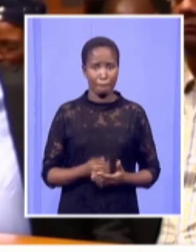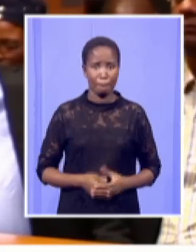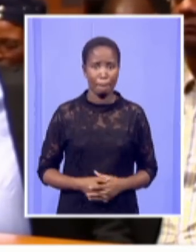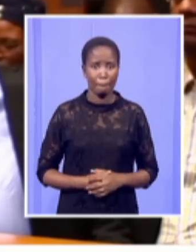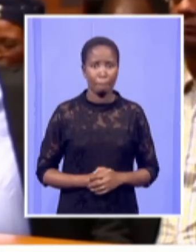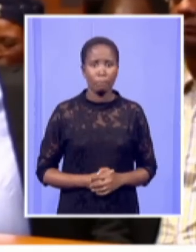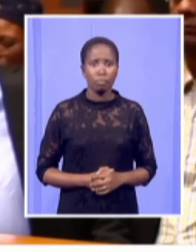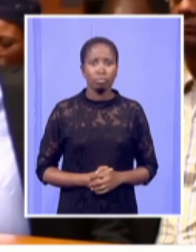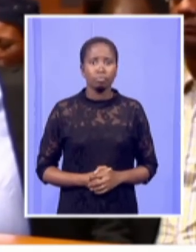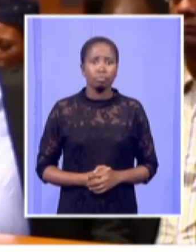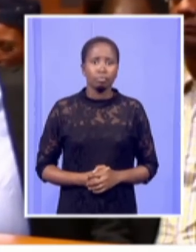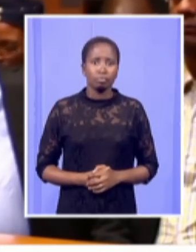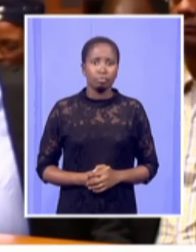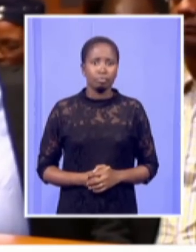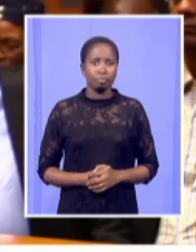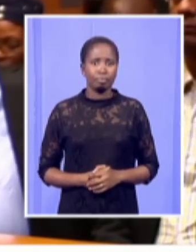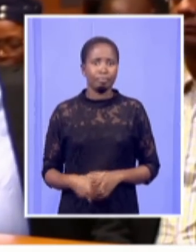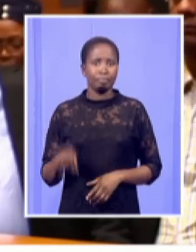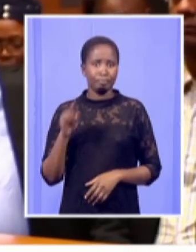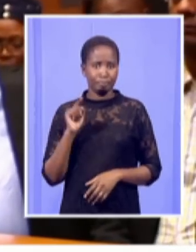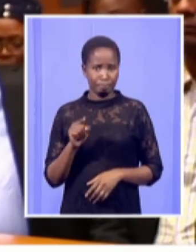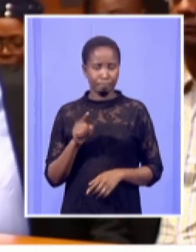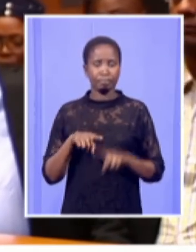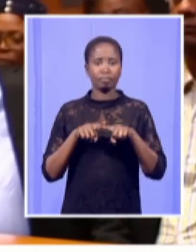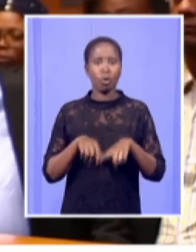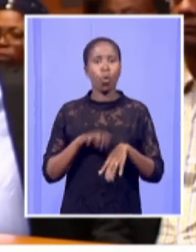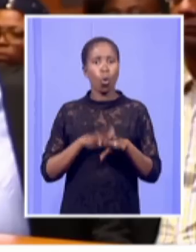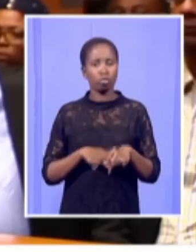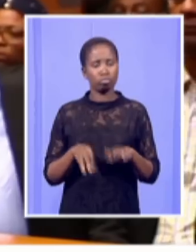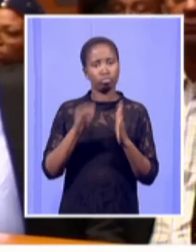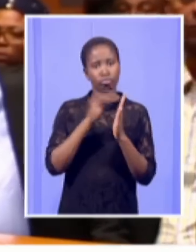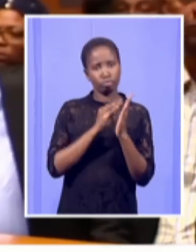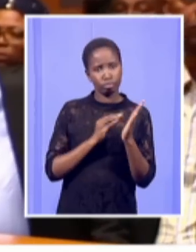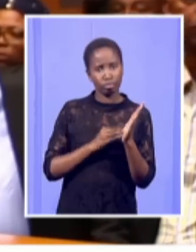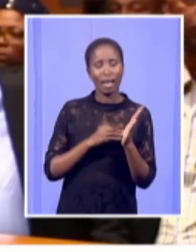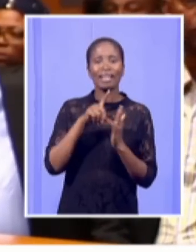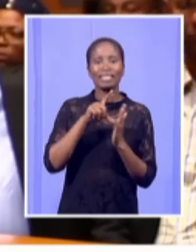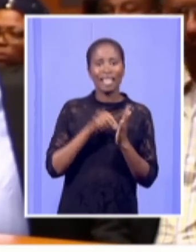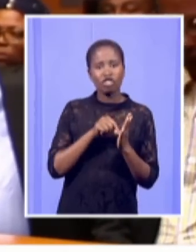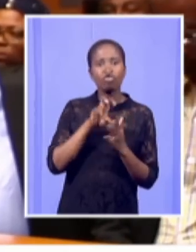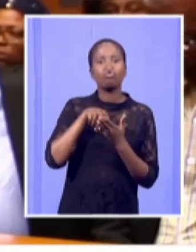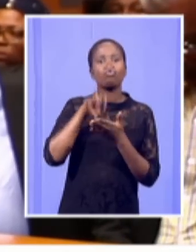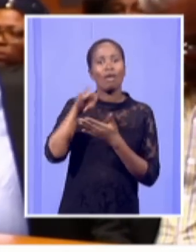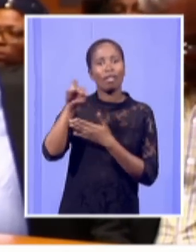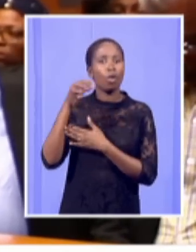And it will be with reference to specific dates and times of travel.